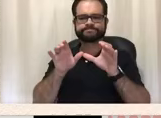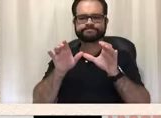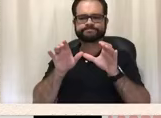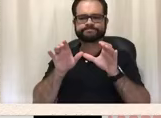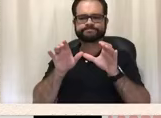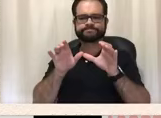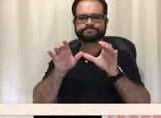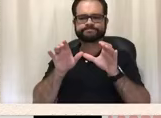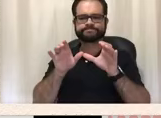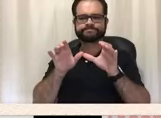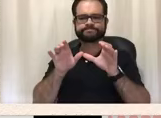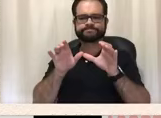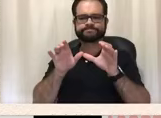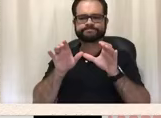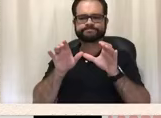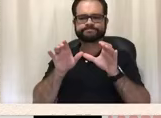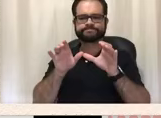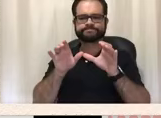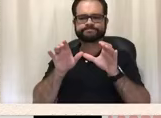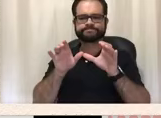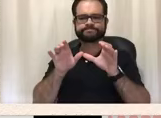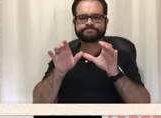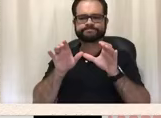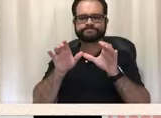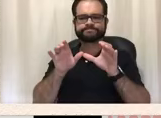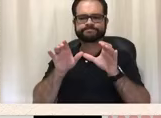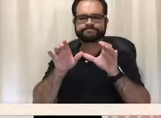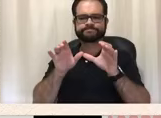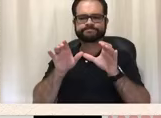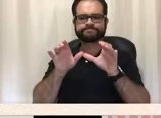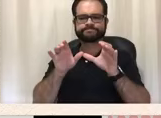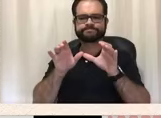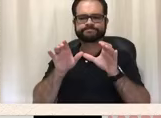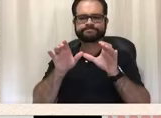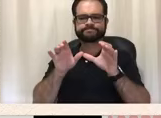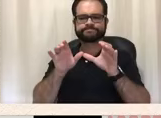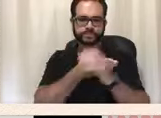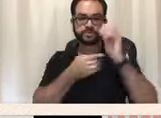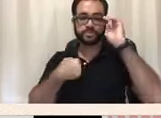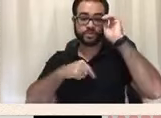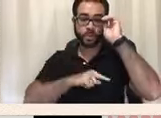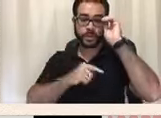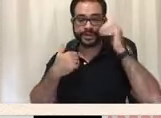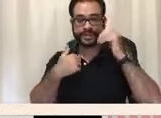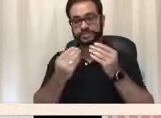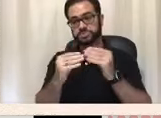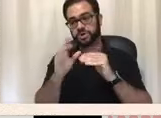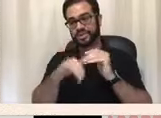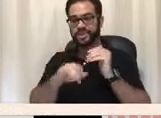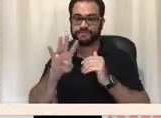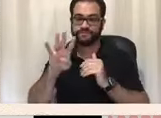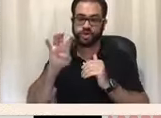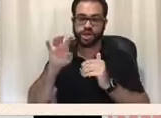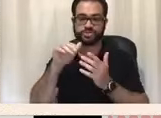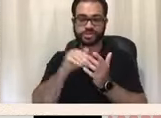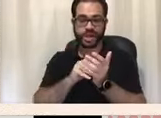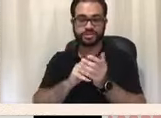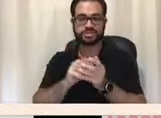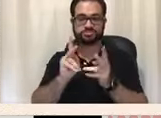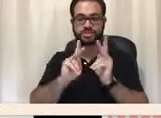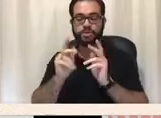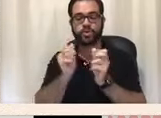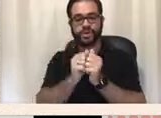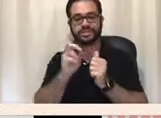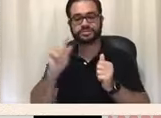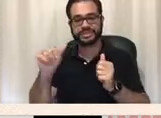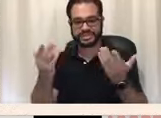these items. As I mentioned before, we serve 400,000 kiddos with disabilities in the state of Florida.